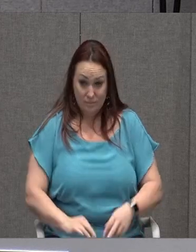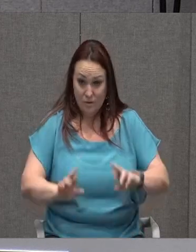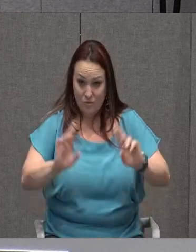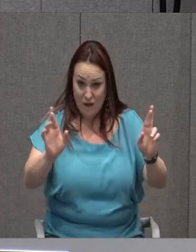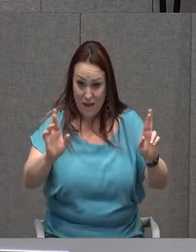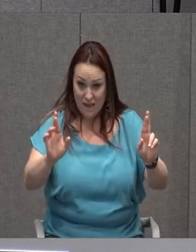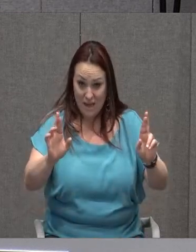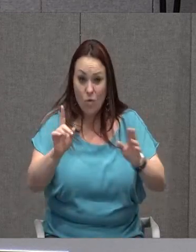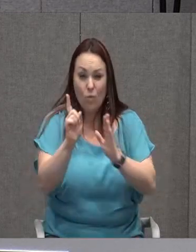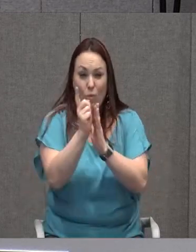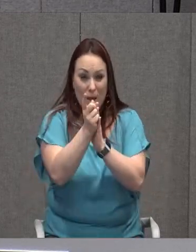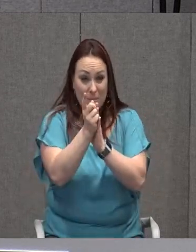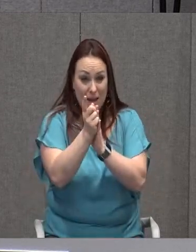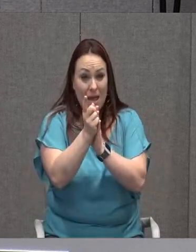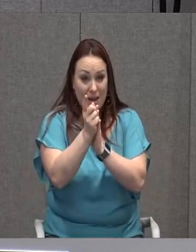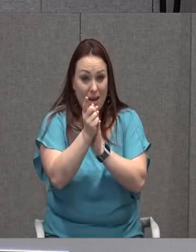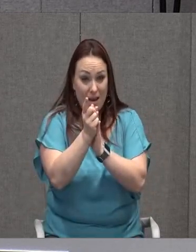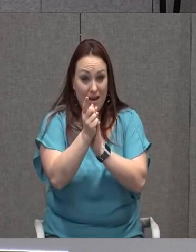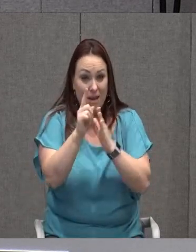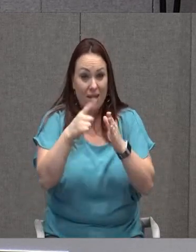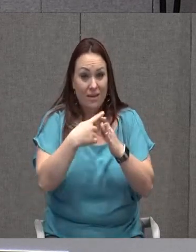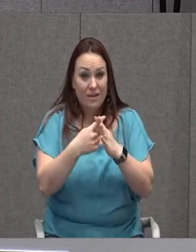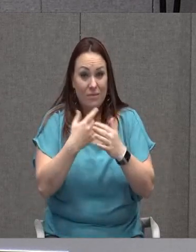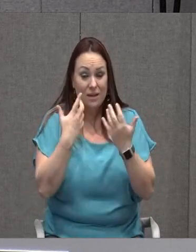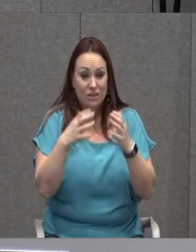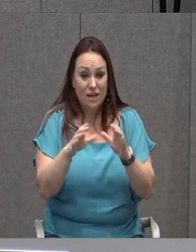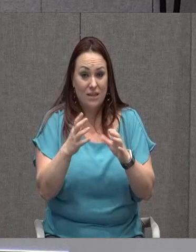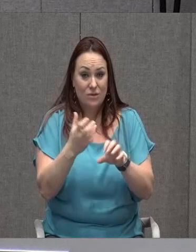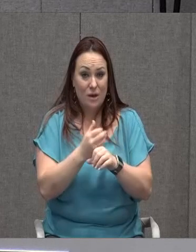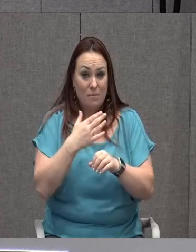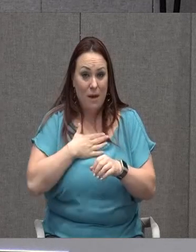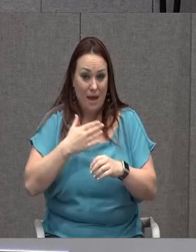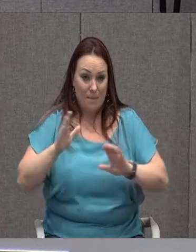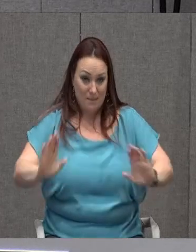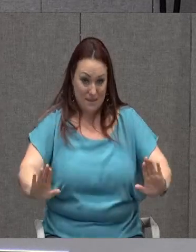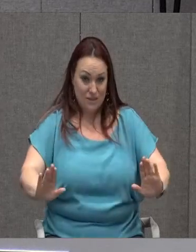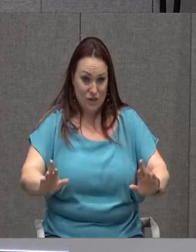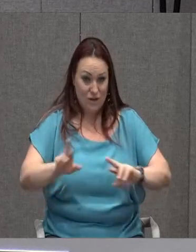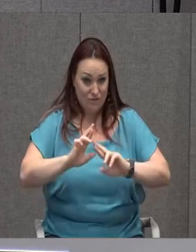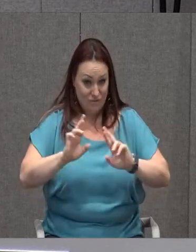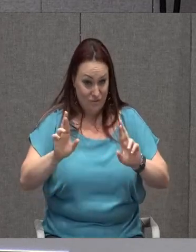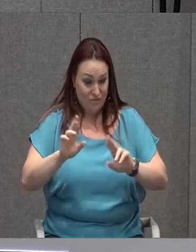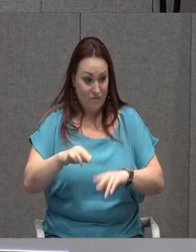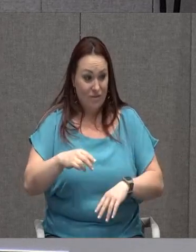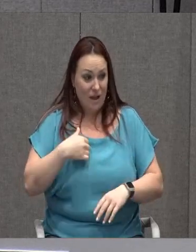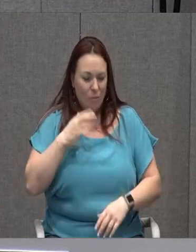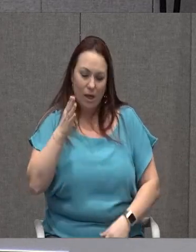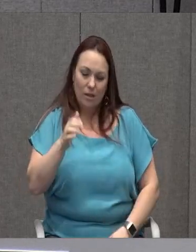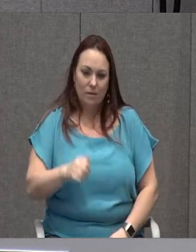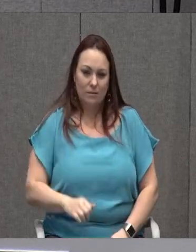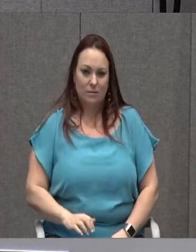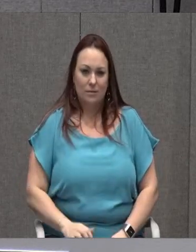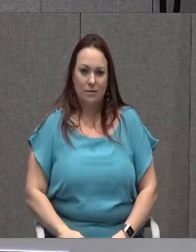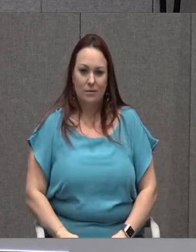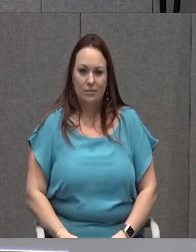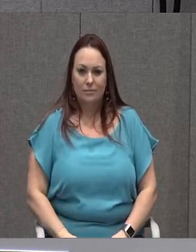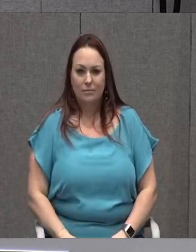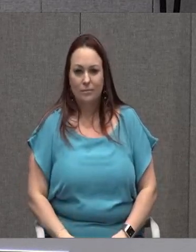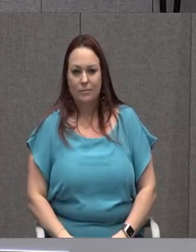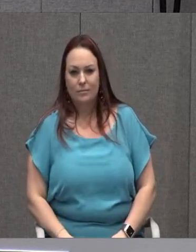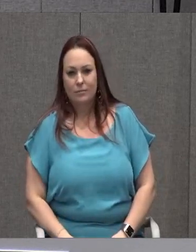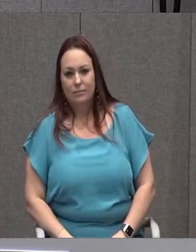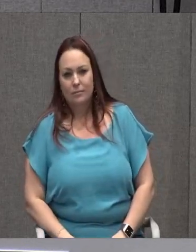going to go for 1 minute. You'll have to give me a chance to get to my plank position. I will. Set, go.